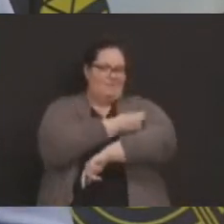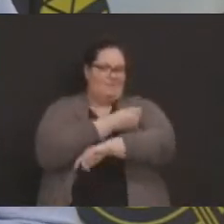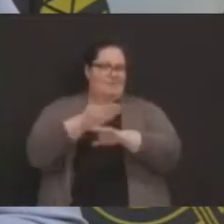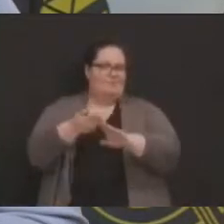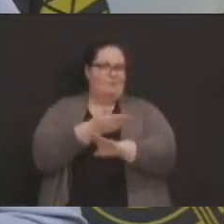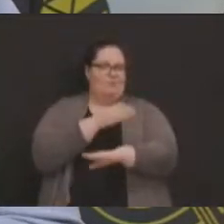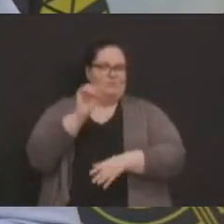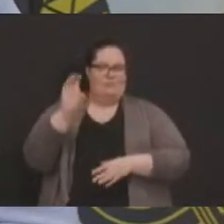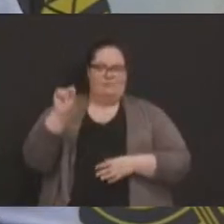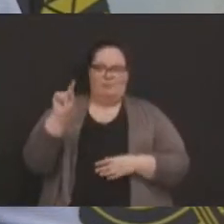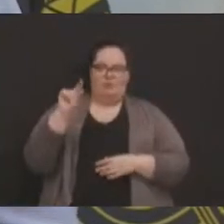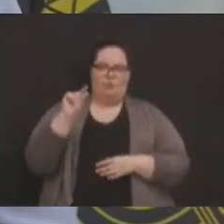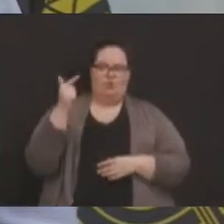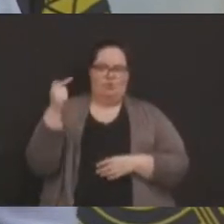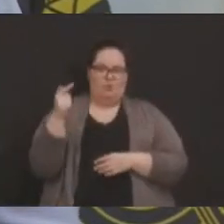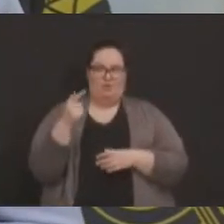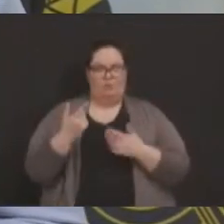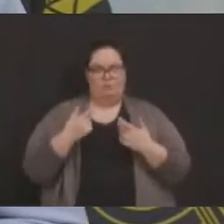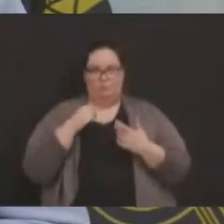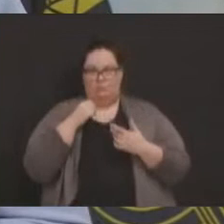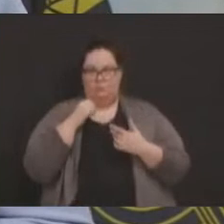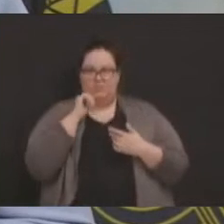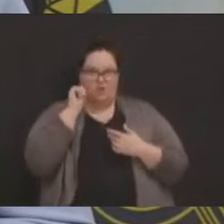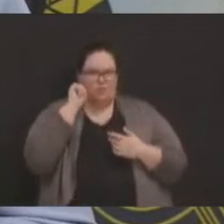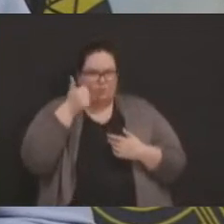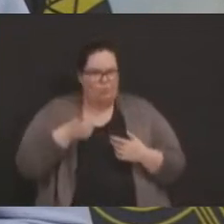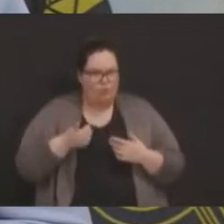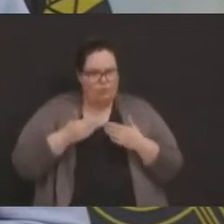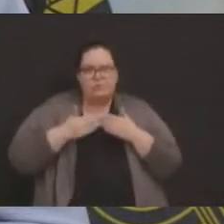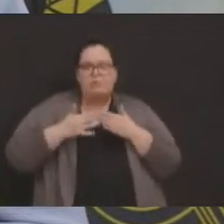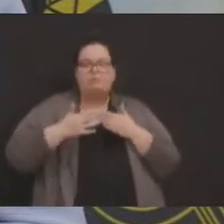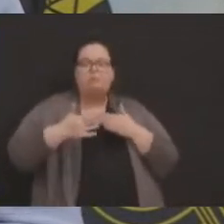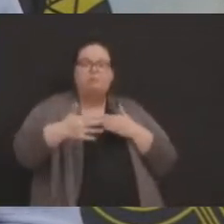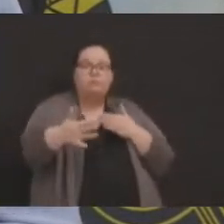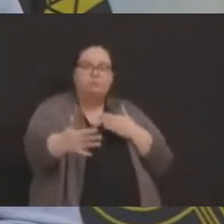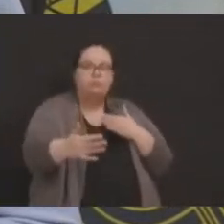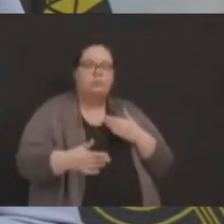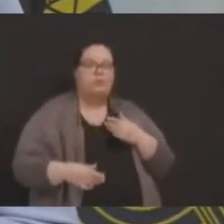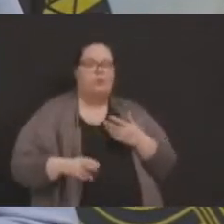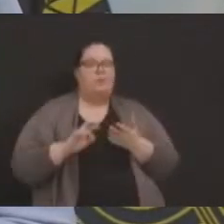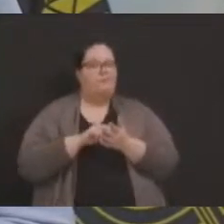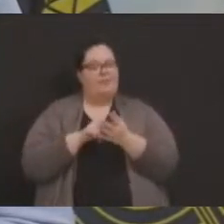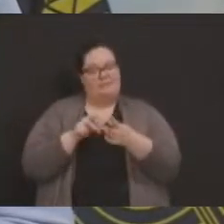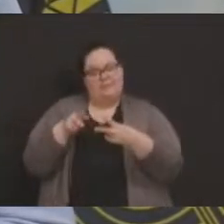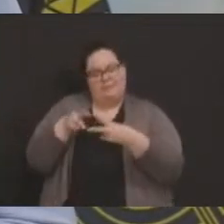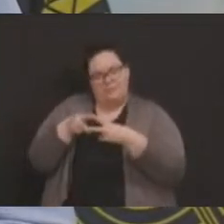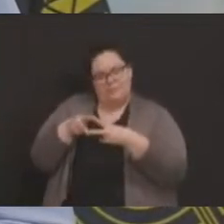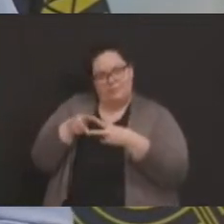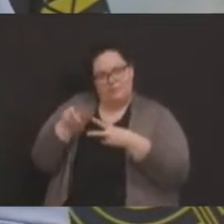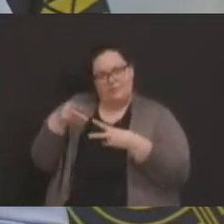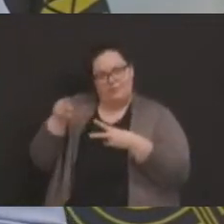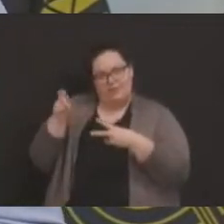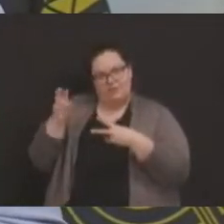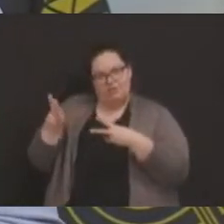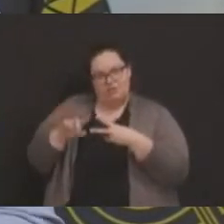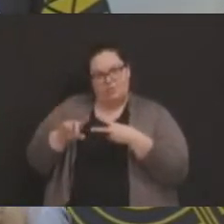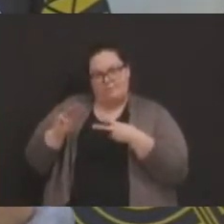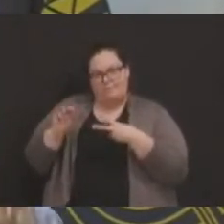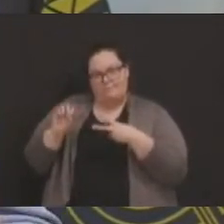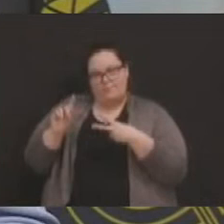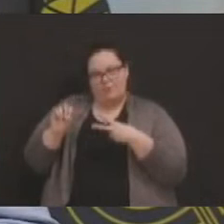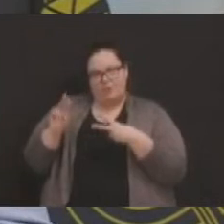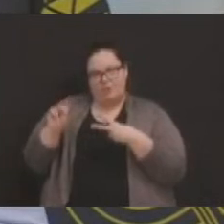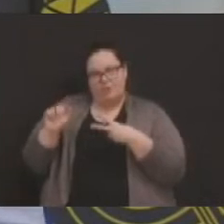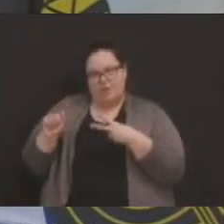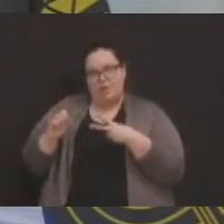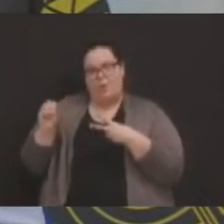do that, or the ones that are hopefully going to be approved by Health Canada over the coming months, then however